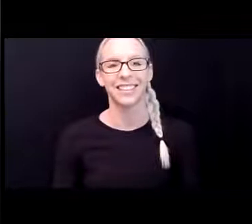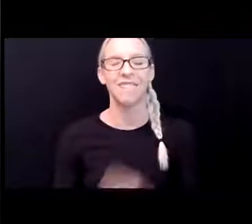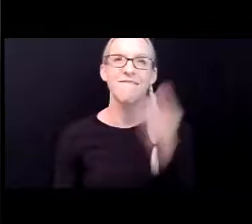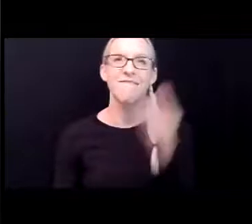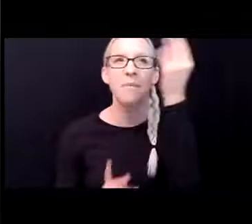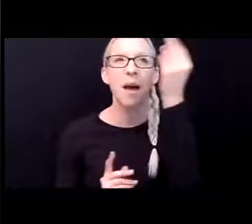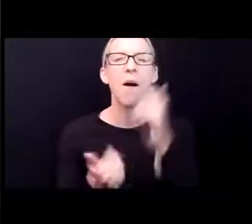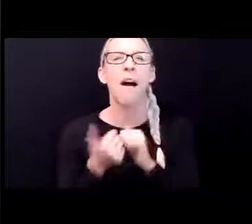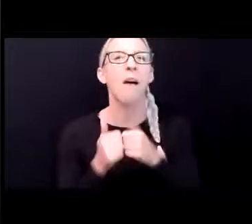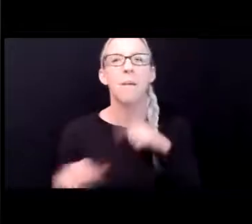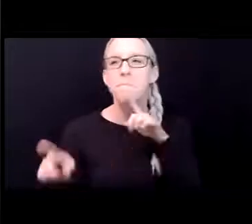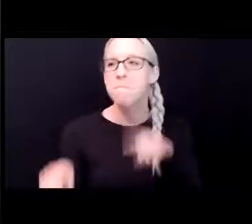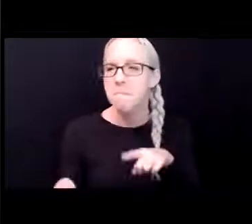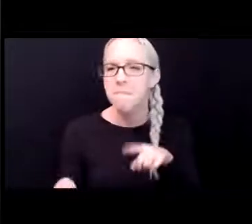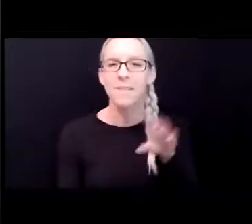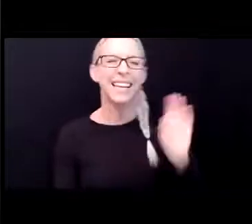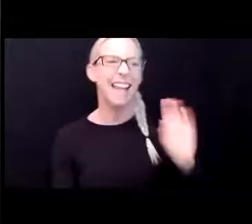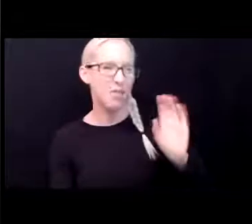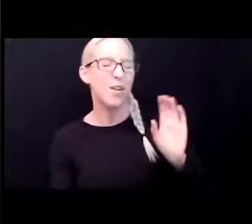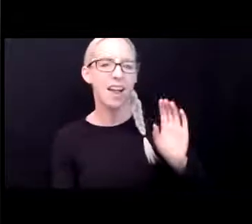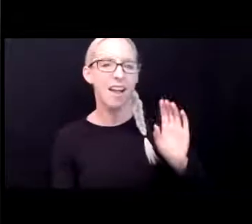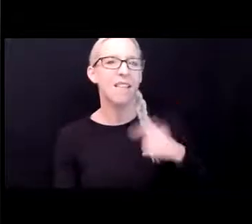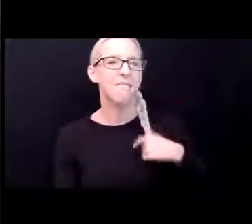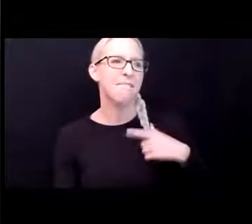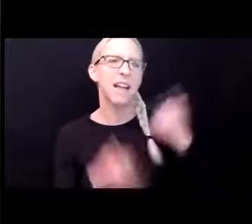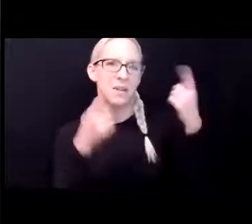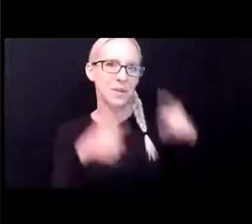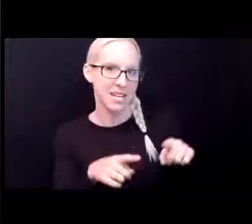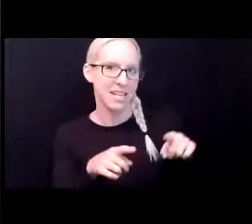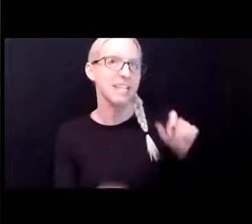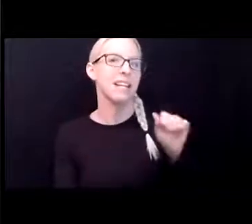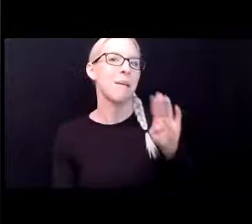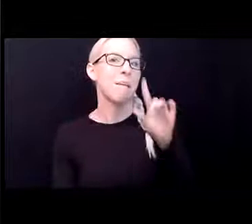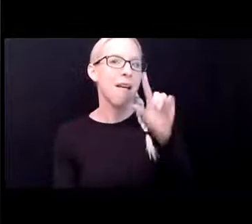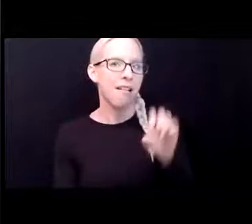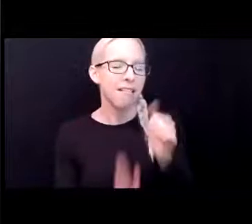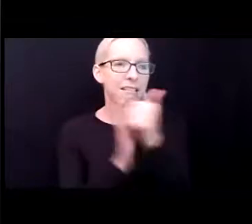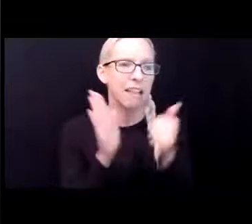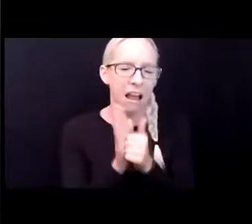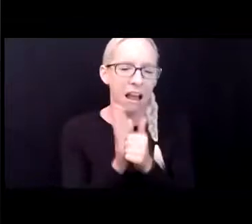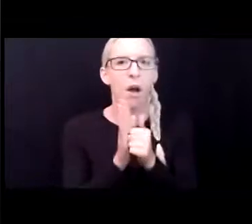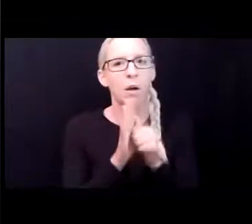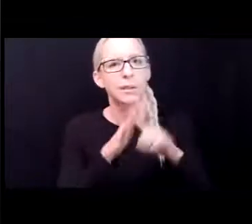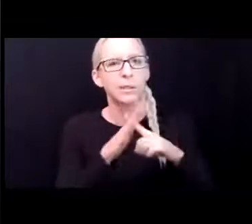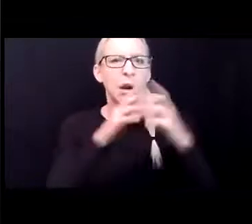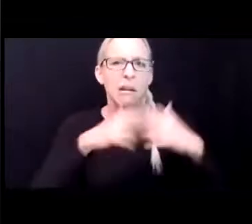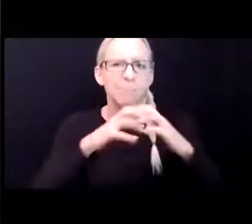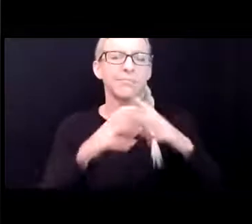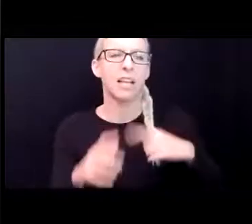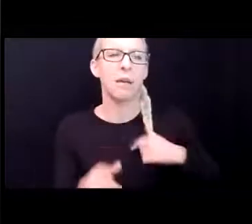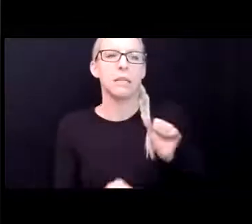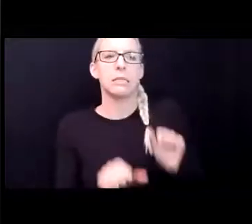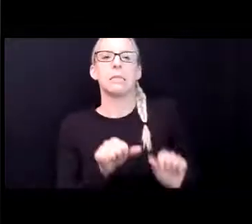there along the way with Catherine when ABLE accounts came along. I was a bit skeptical at first, but I went ahead and